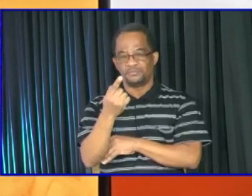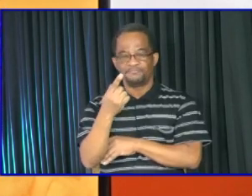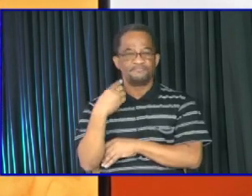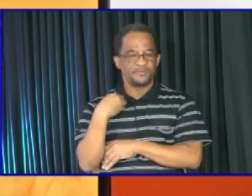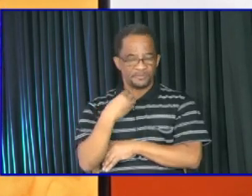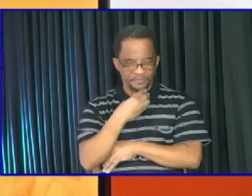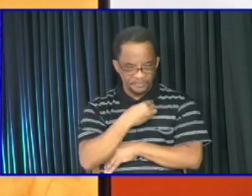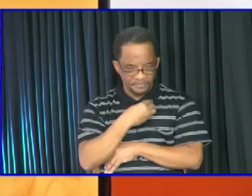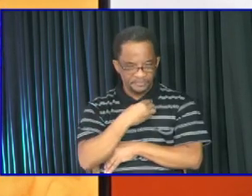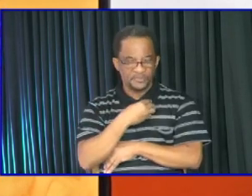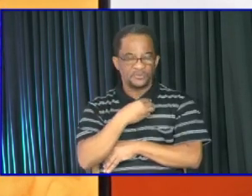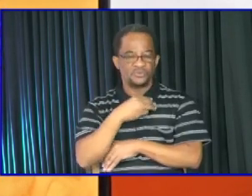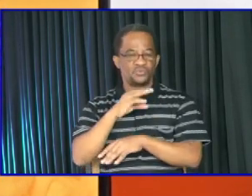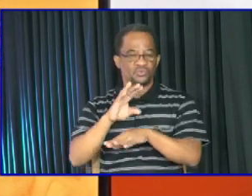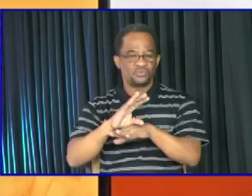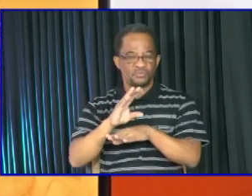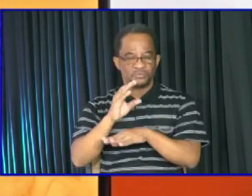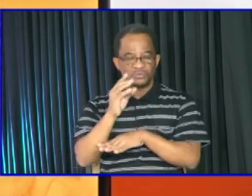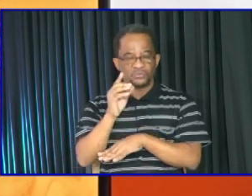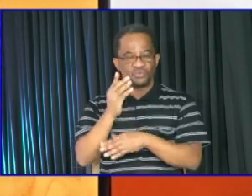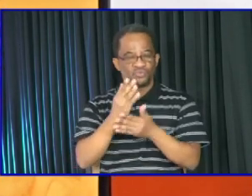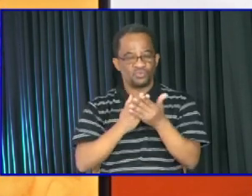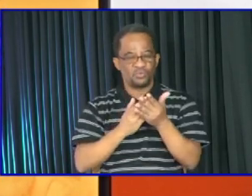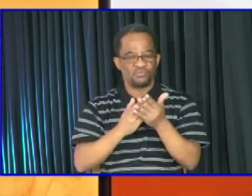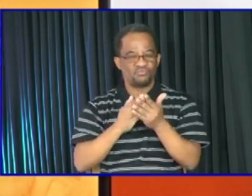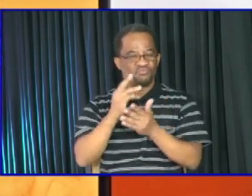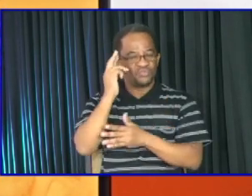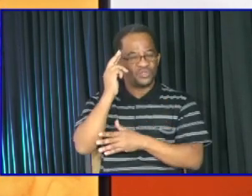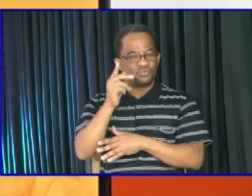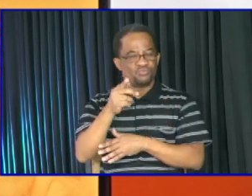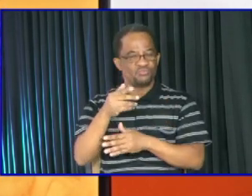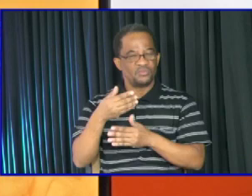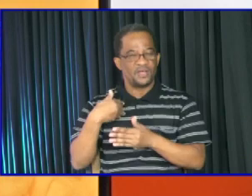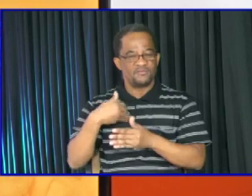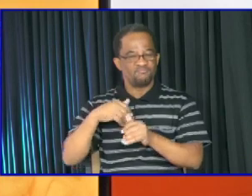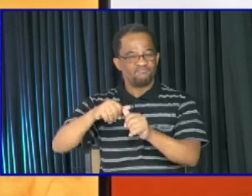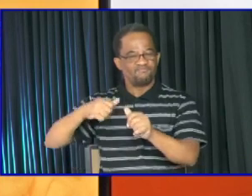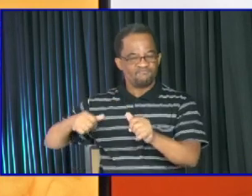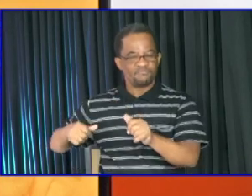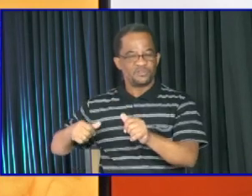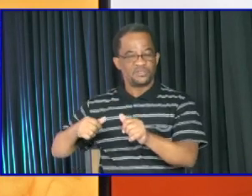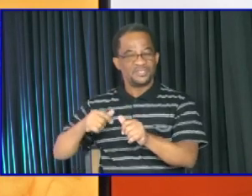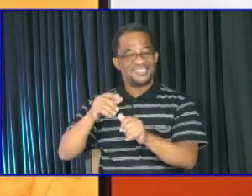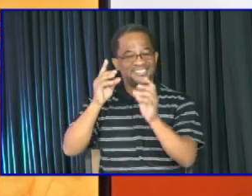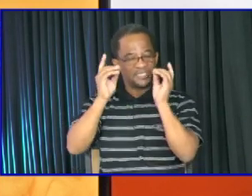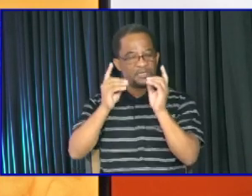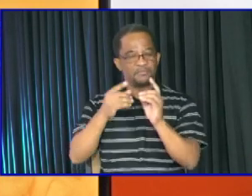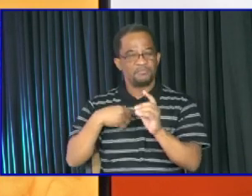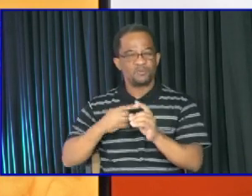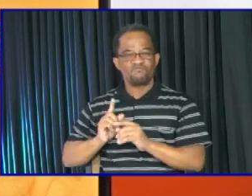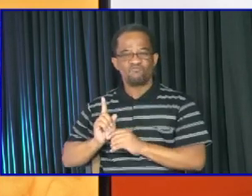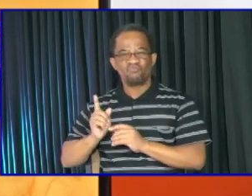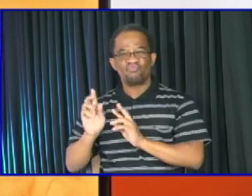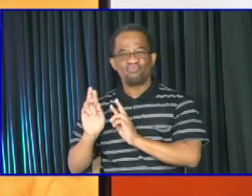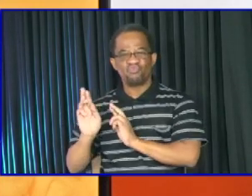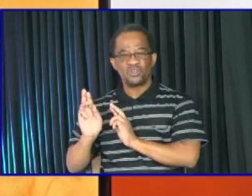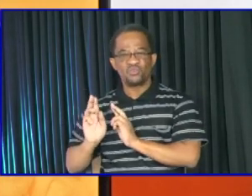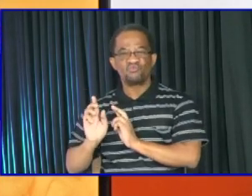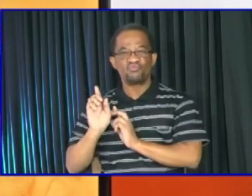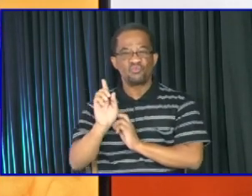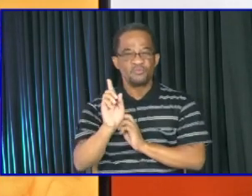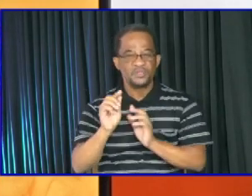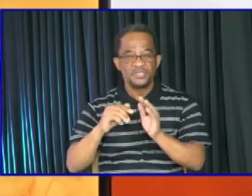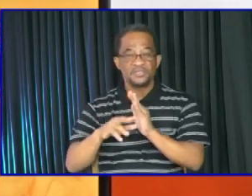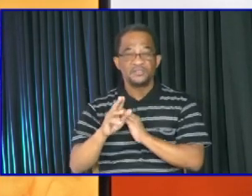have strayed. And we note that you have decided to come back. You have decided to come home in November. And